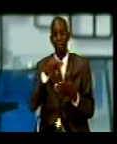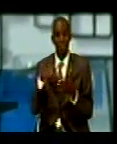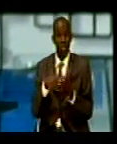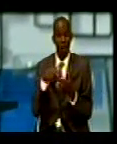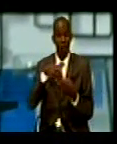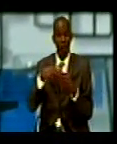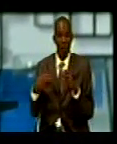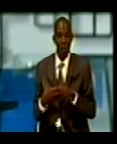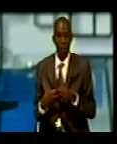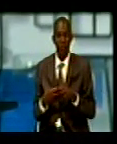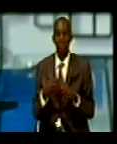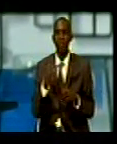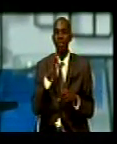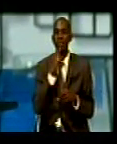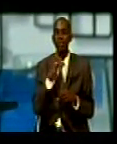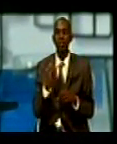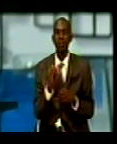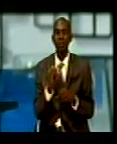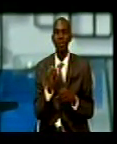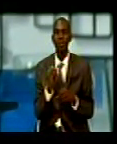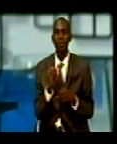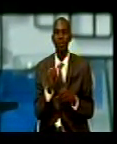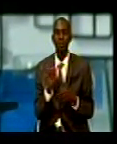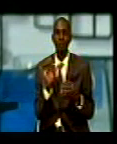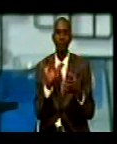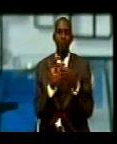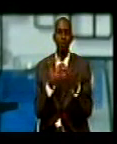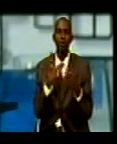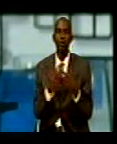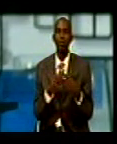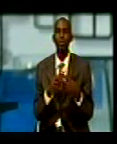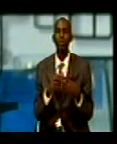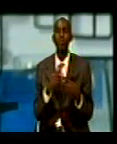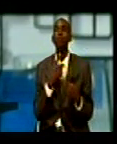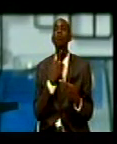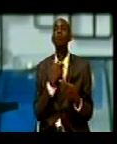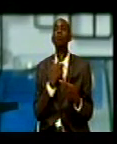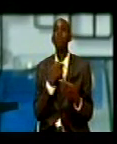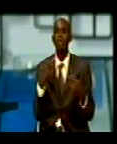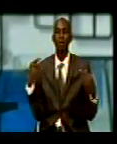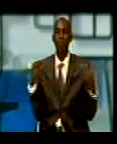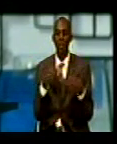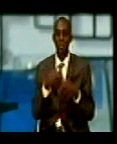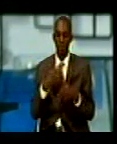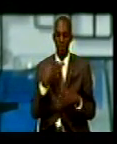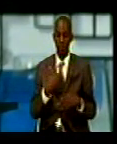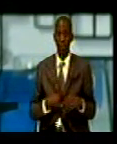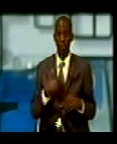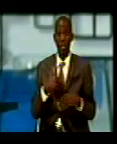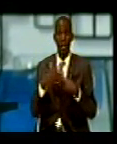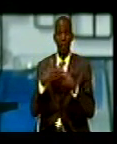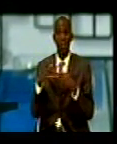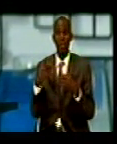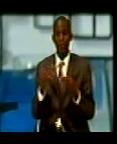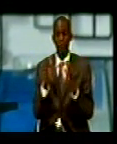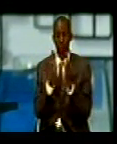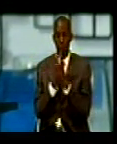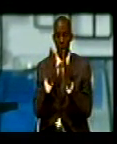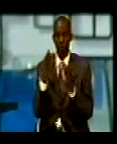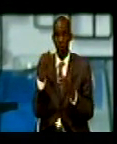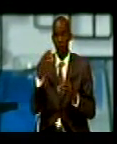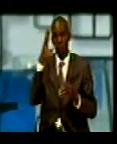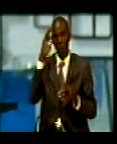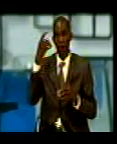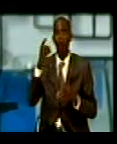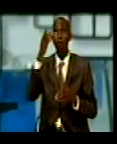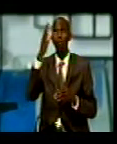with throats and pains in the chest and everything. But after the prayer of the man of God, tonight,